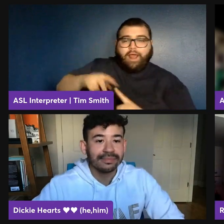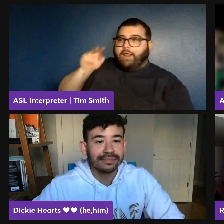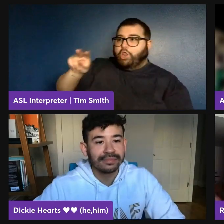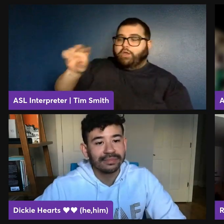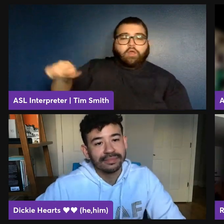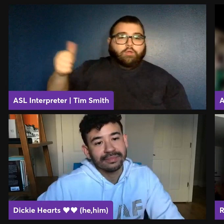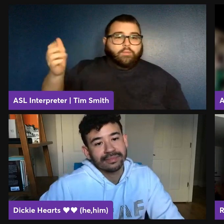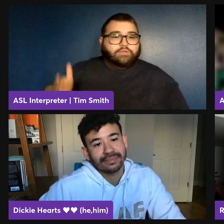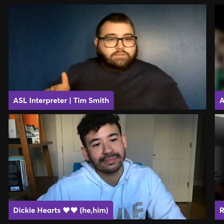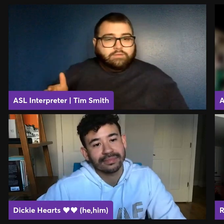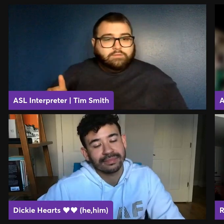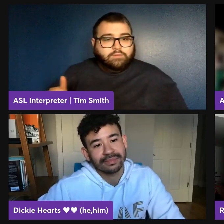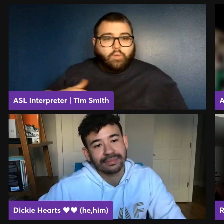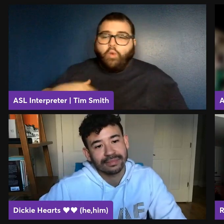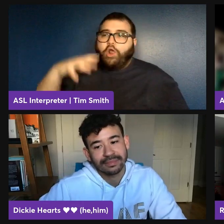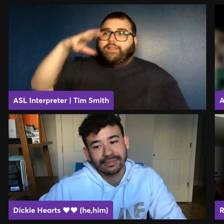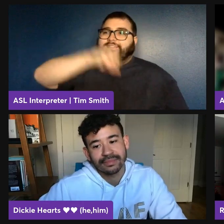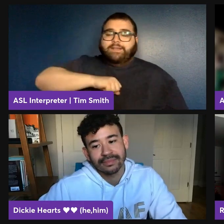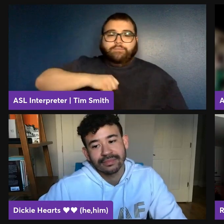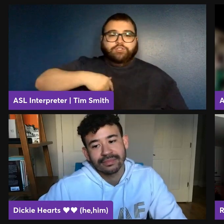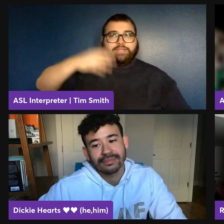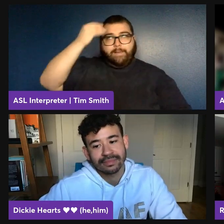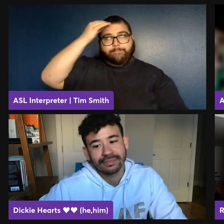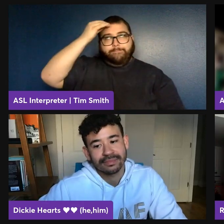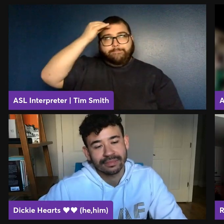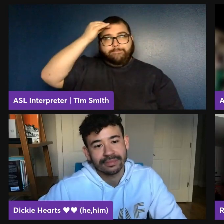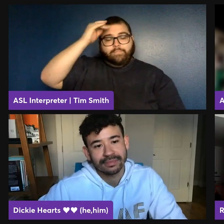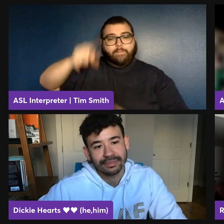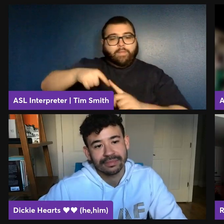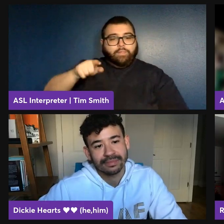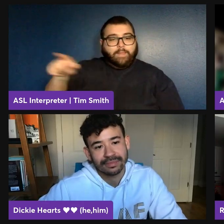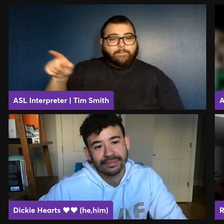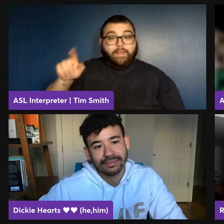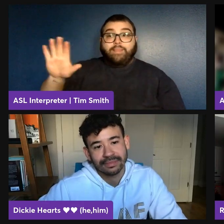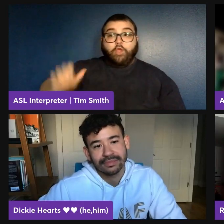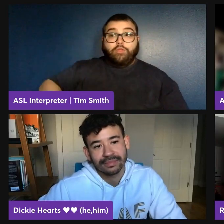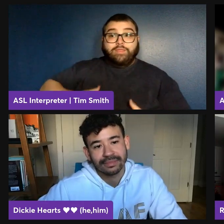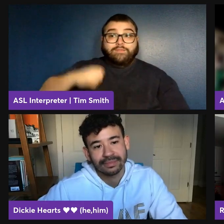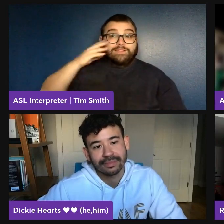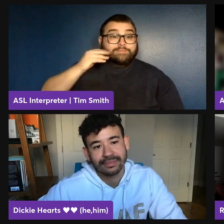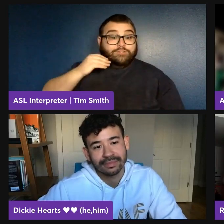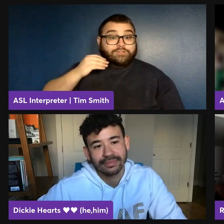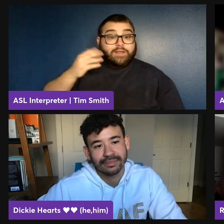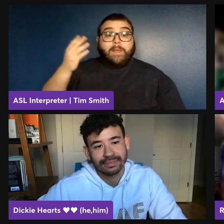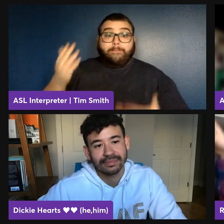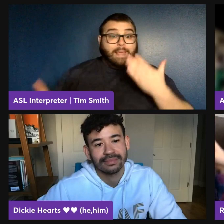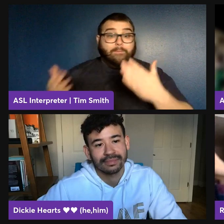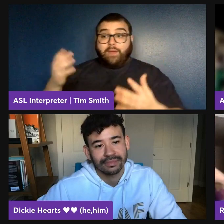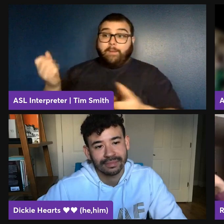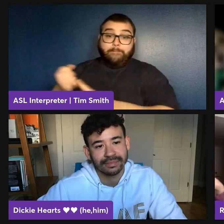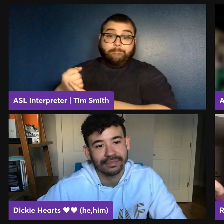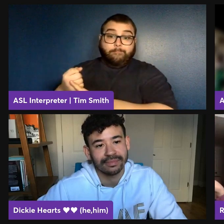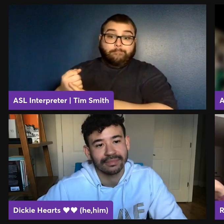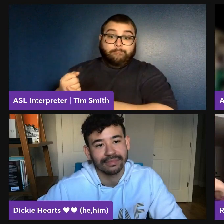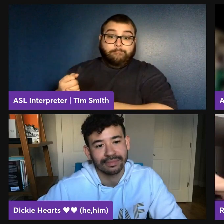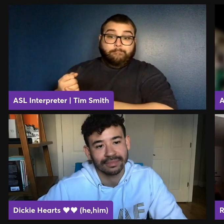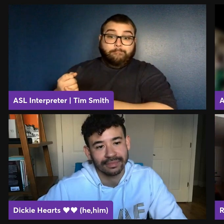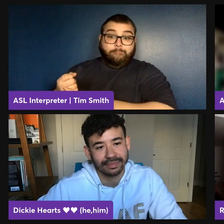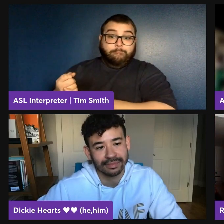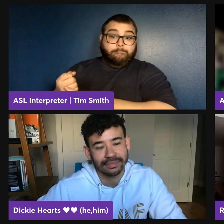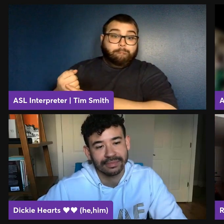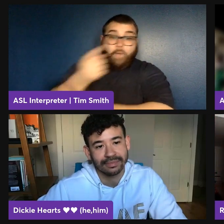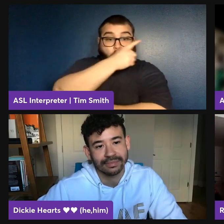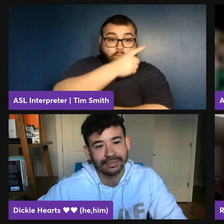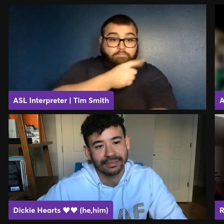what are the assumptions that I'm making about that person and their lived experience, which may be completely devoid